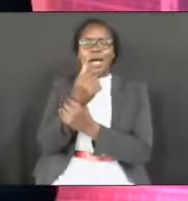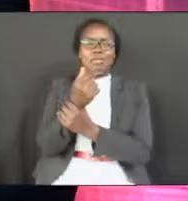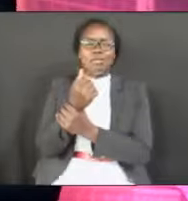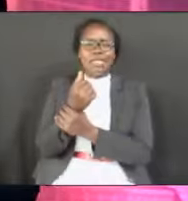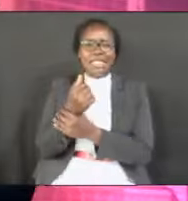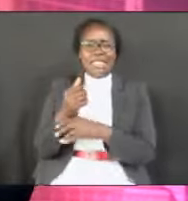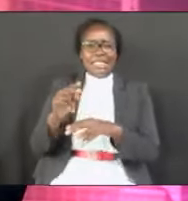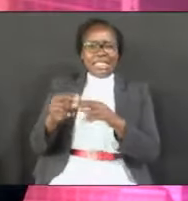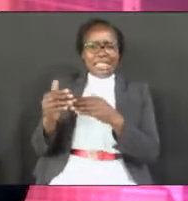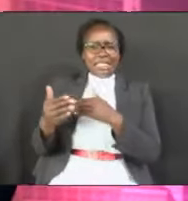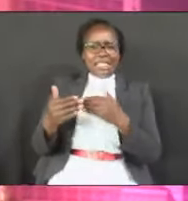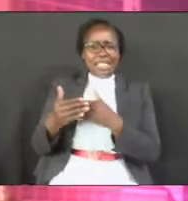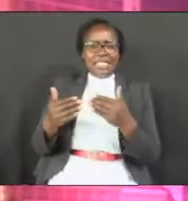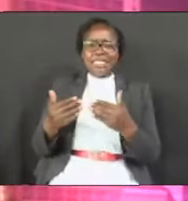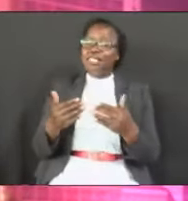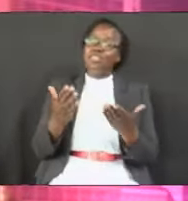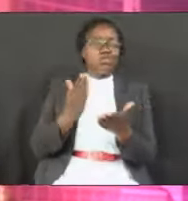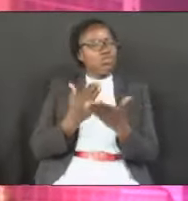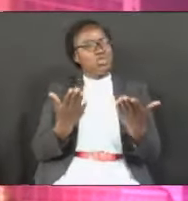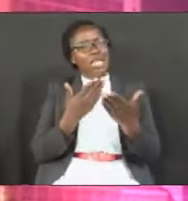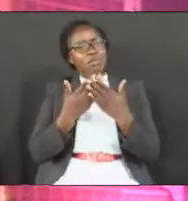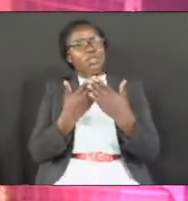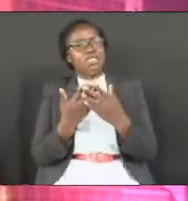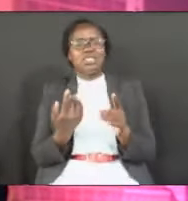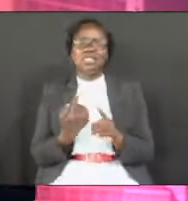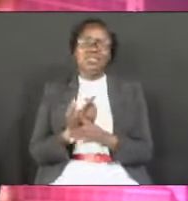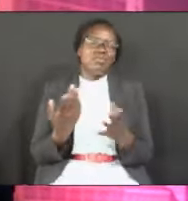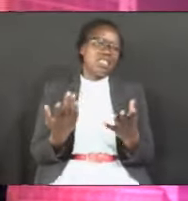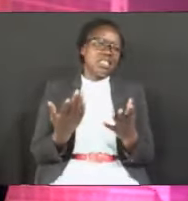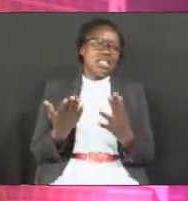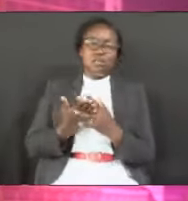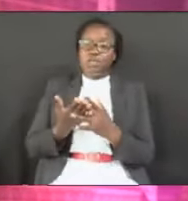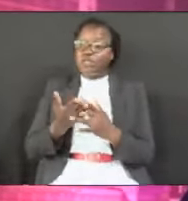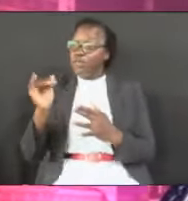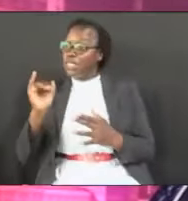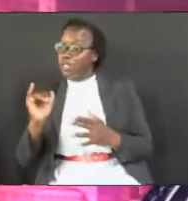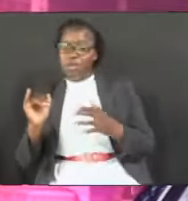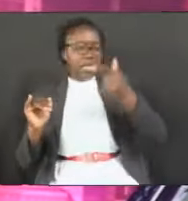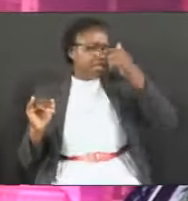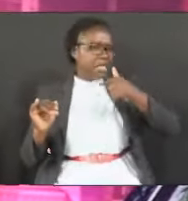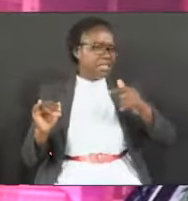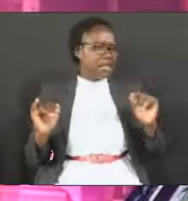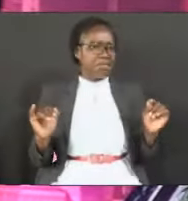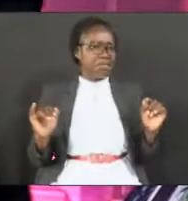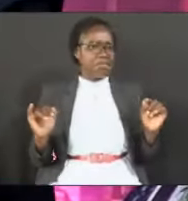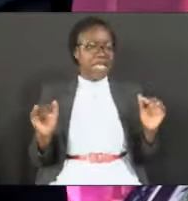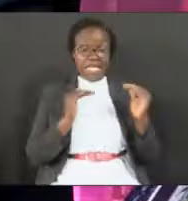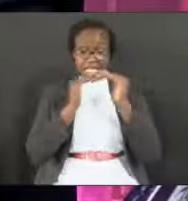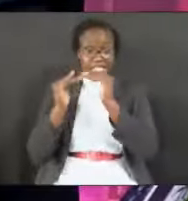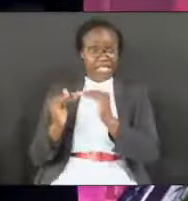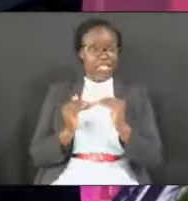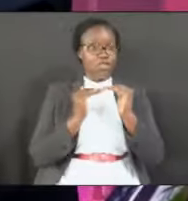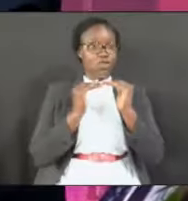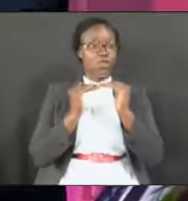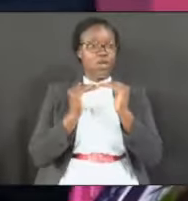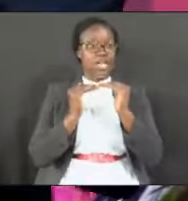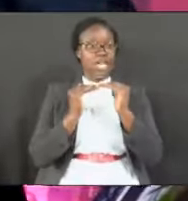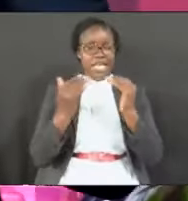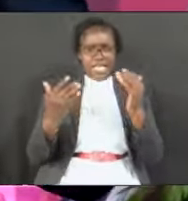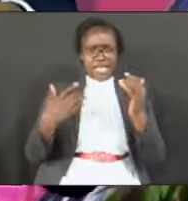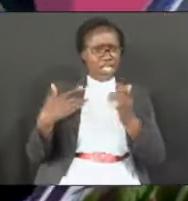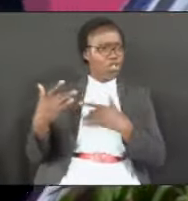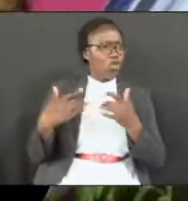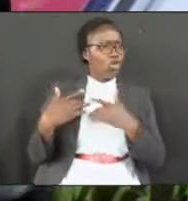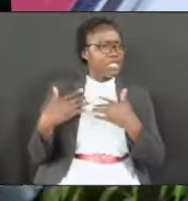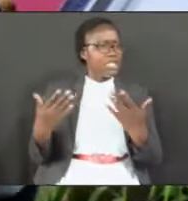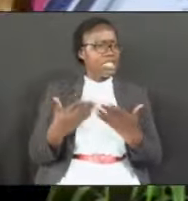it. You know, of course we appreciate. I mean, there's no difference to Abraham between Ishmael and who? And I was like, these are his both sons. I mean,